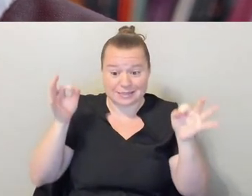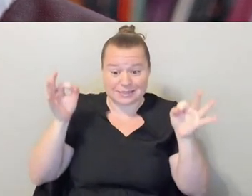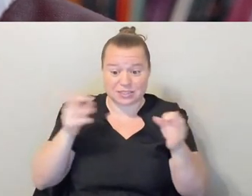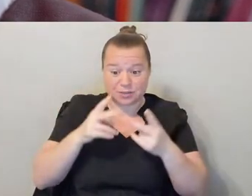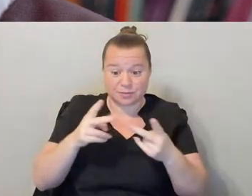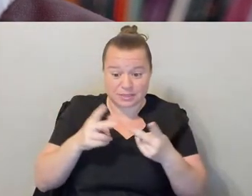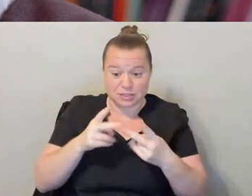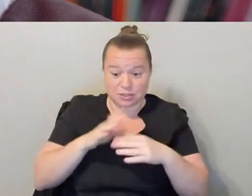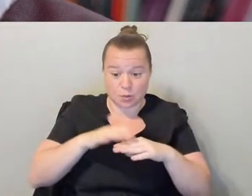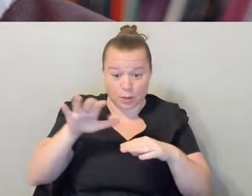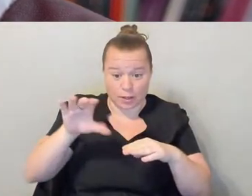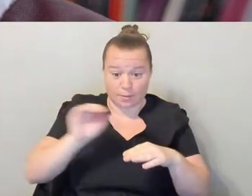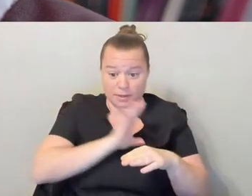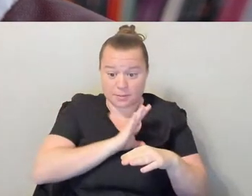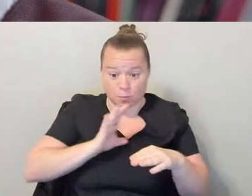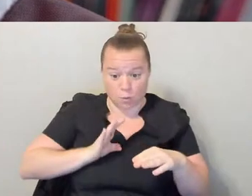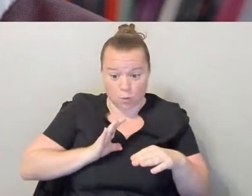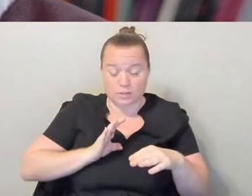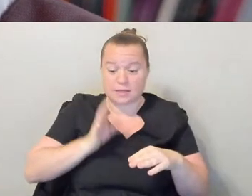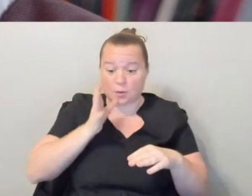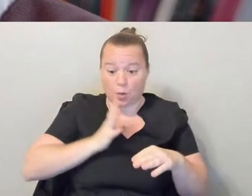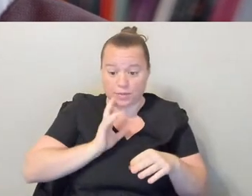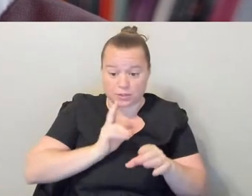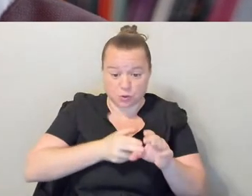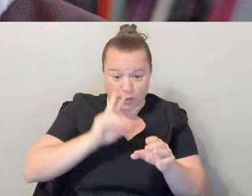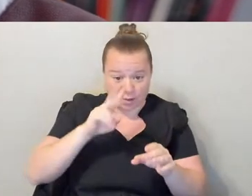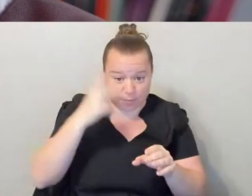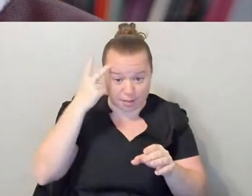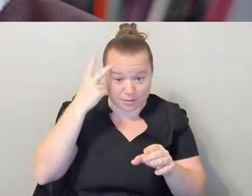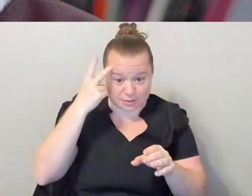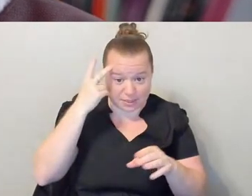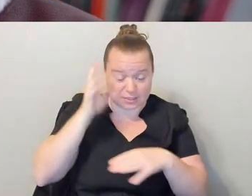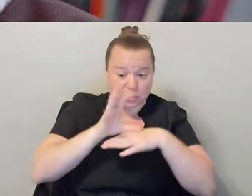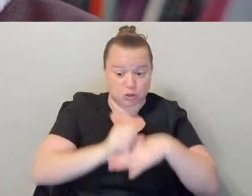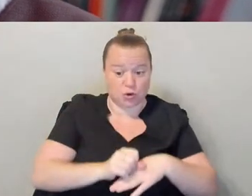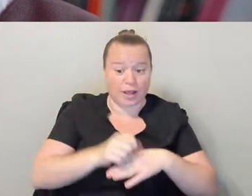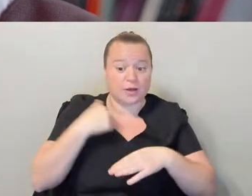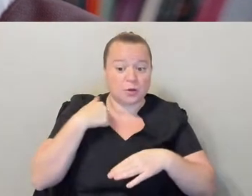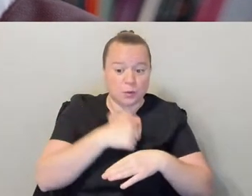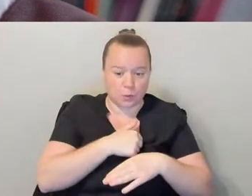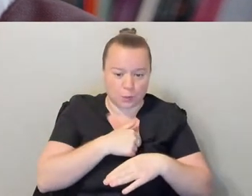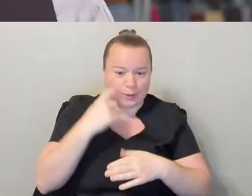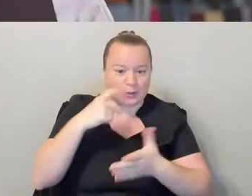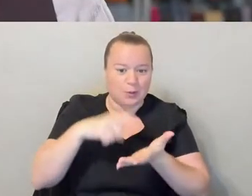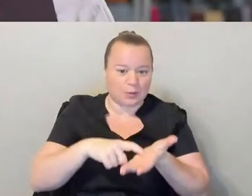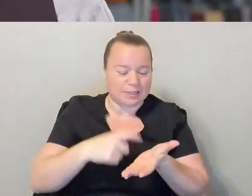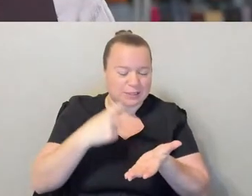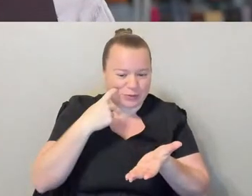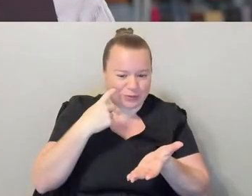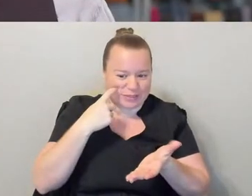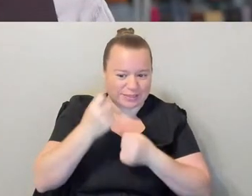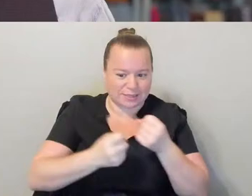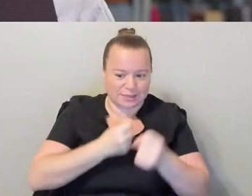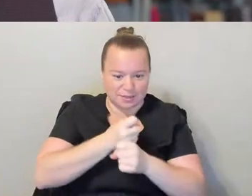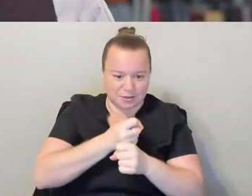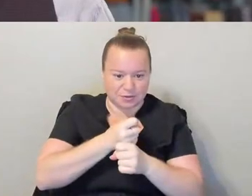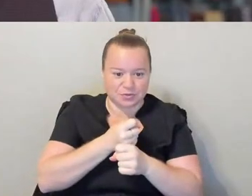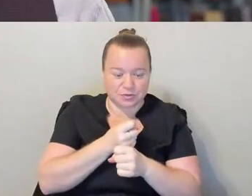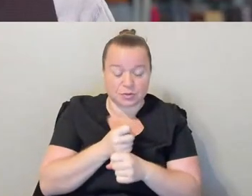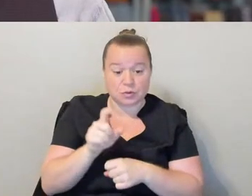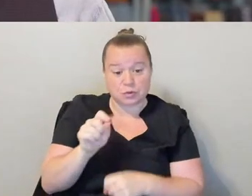boards and in politics, a trend we have observed in recent editions of the index. In